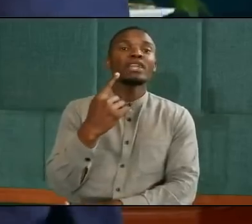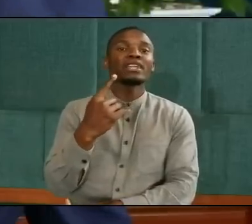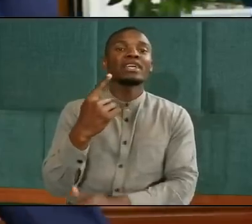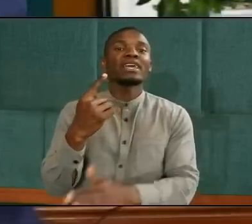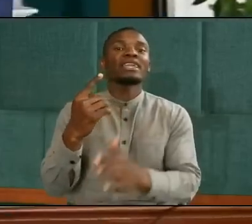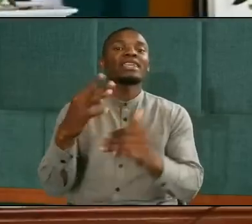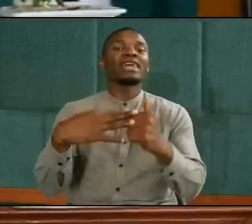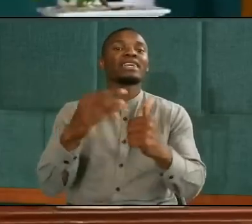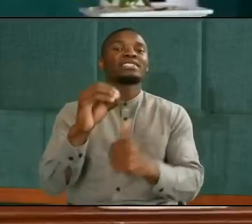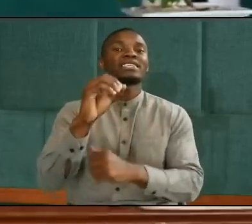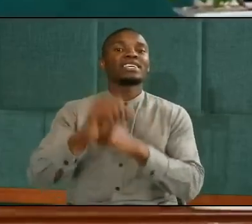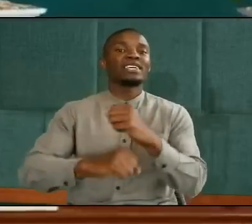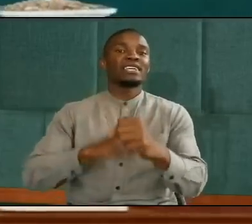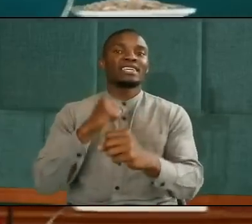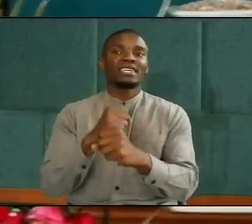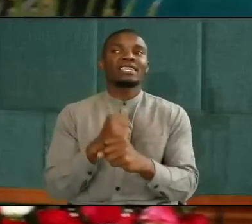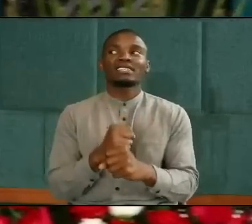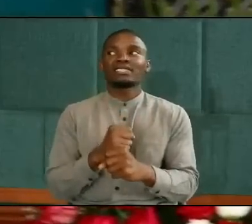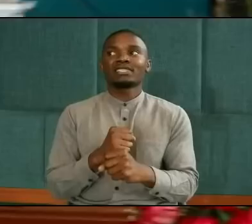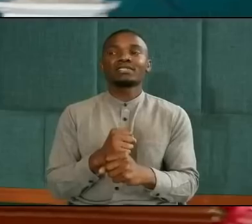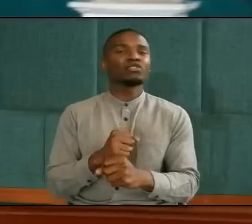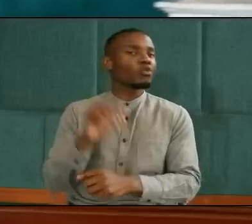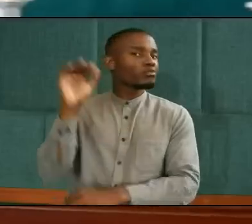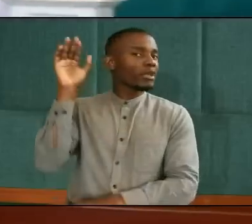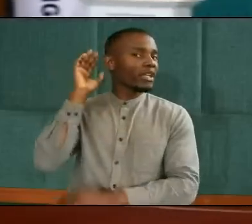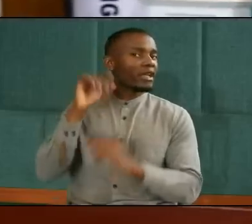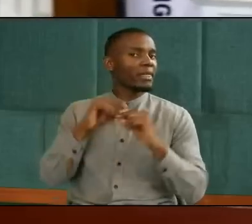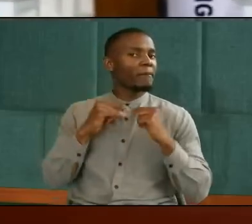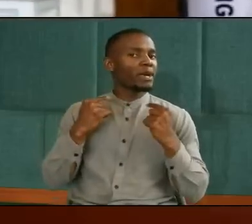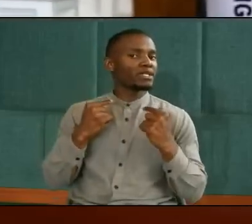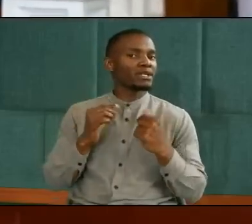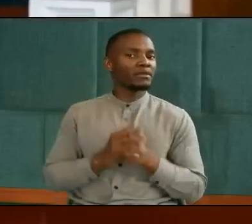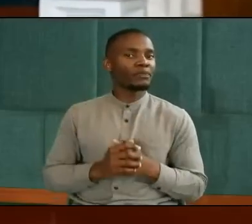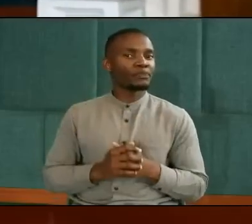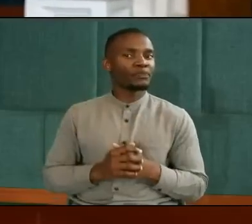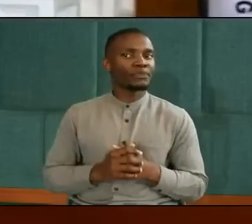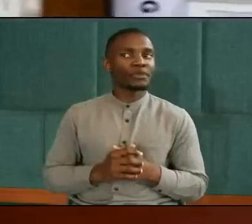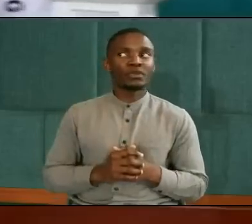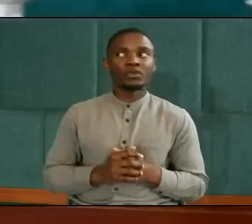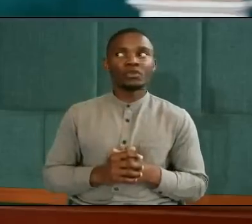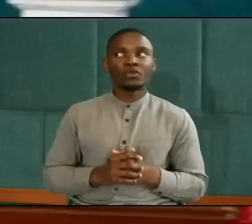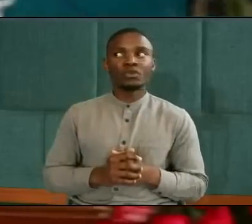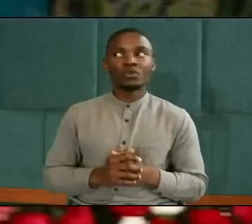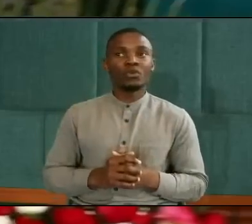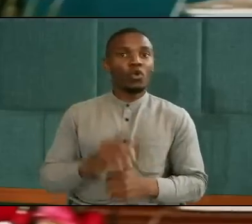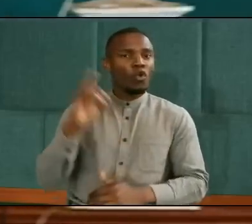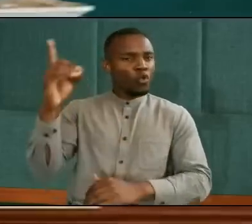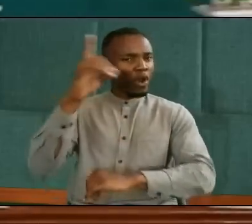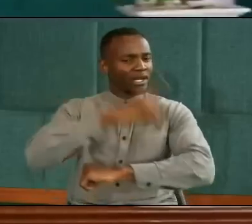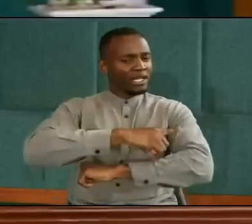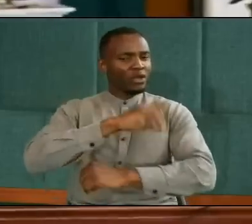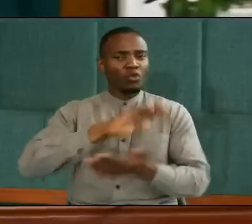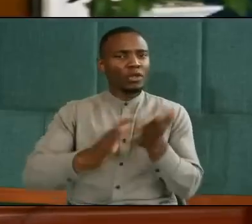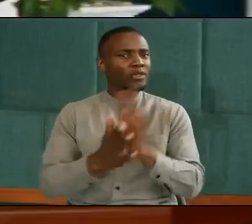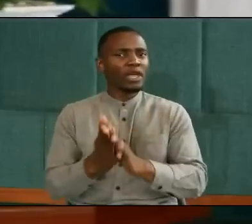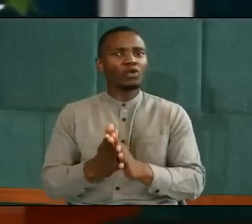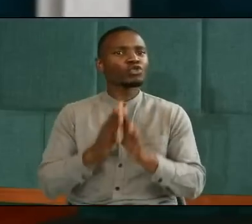190 years. Hear the preacher. One of these days, without